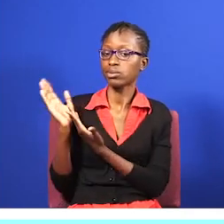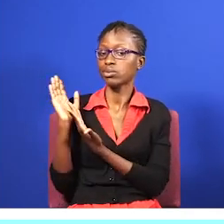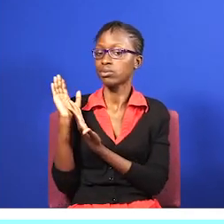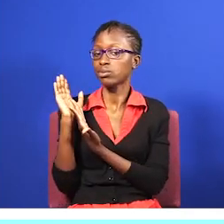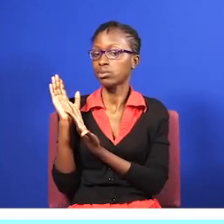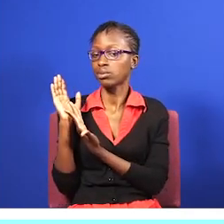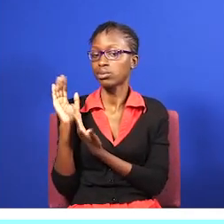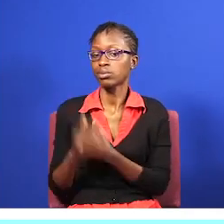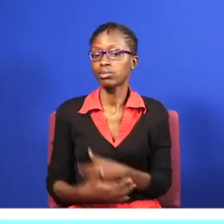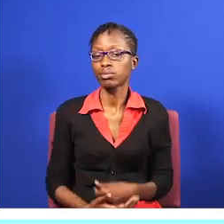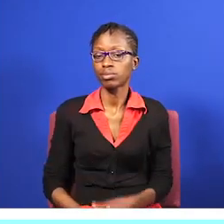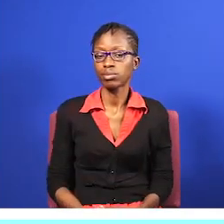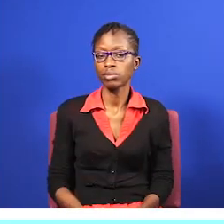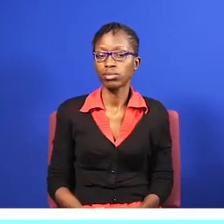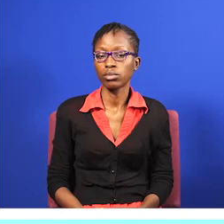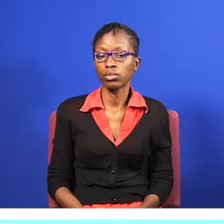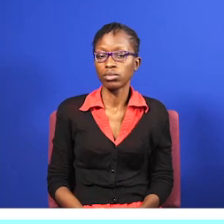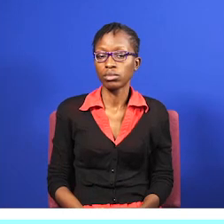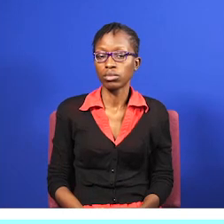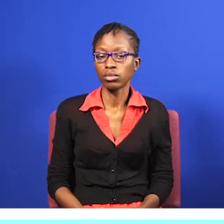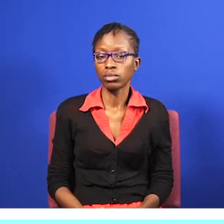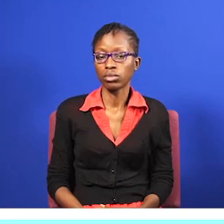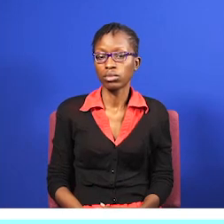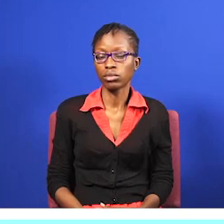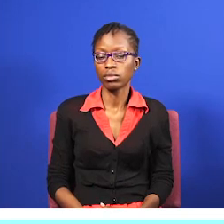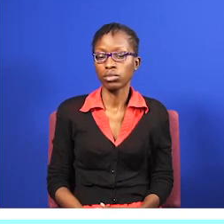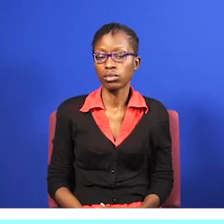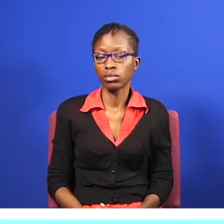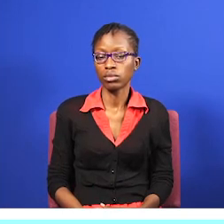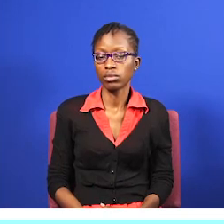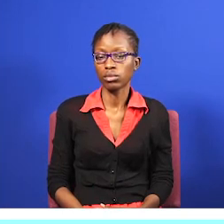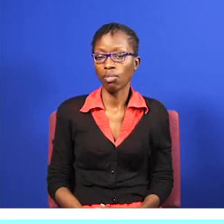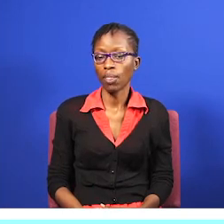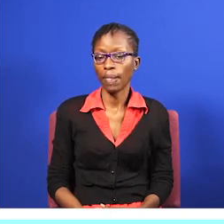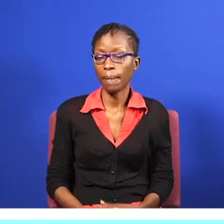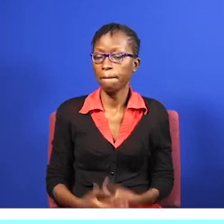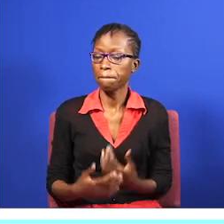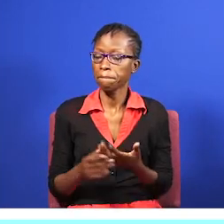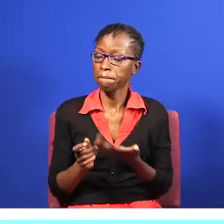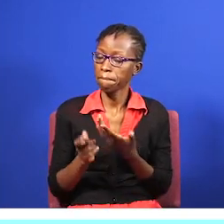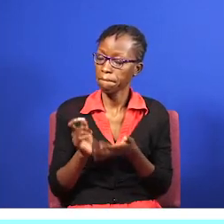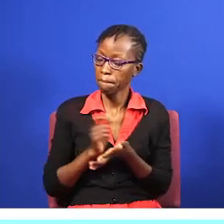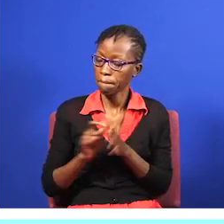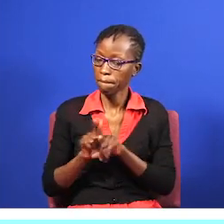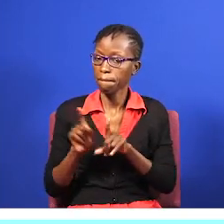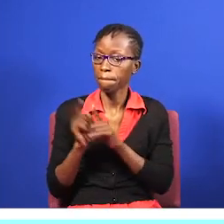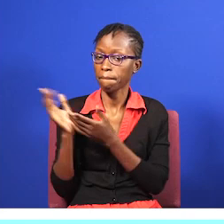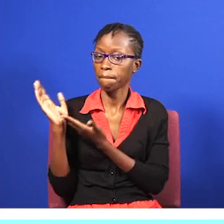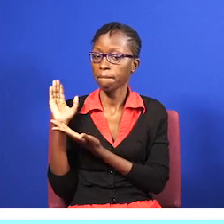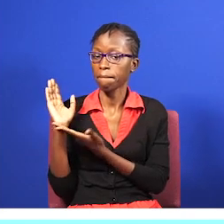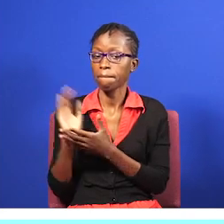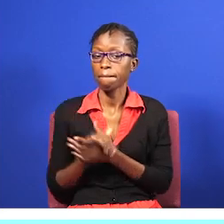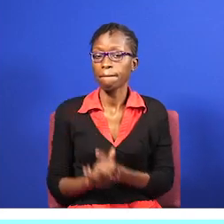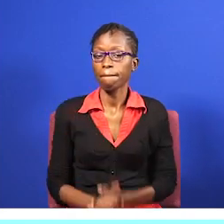write good choices. And on the other side, you write bad choices.